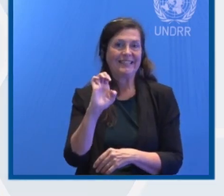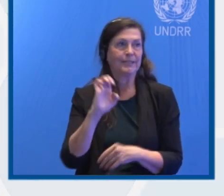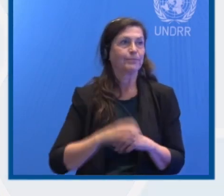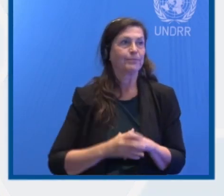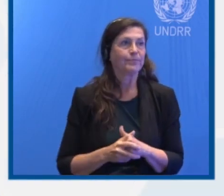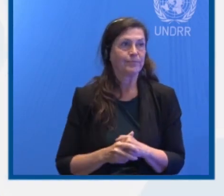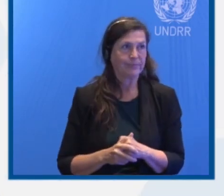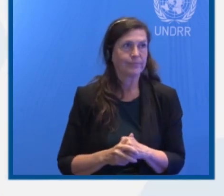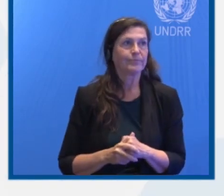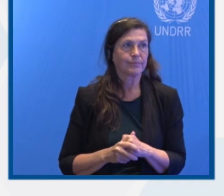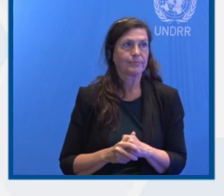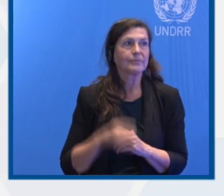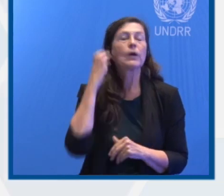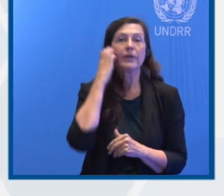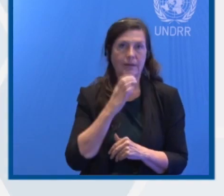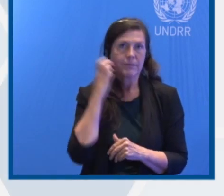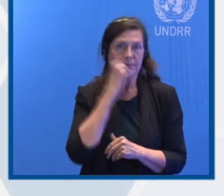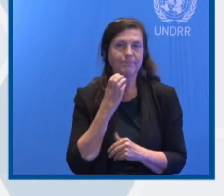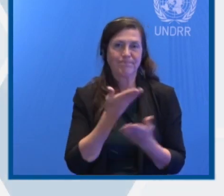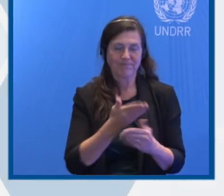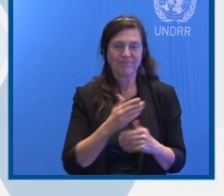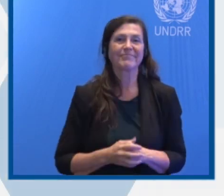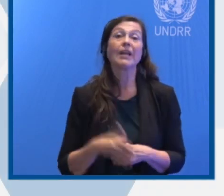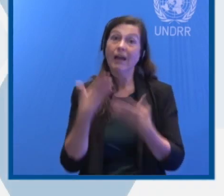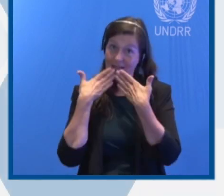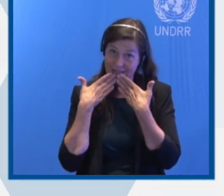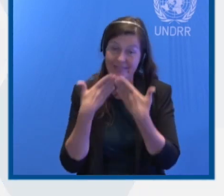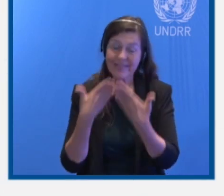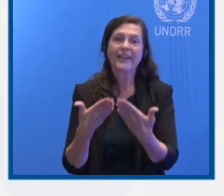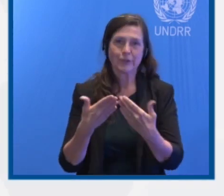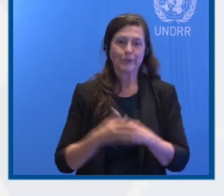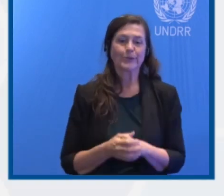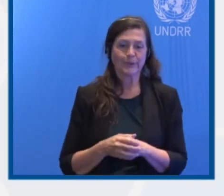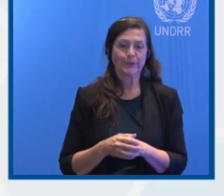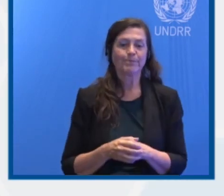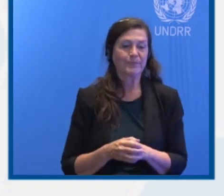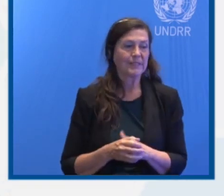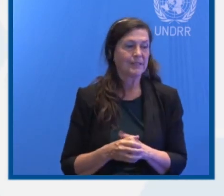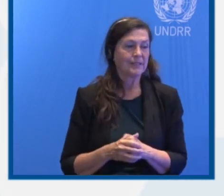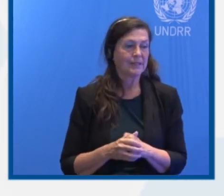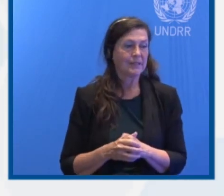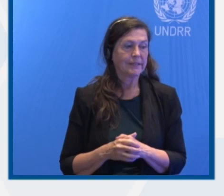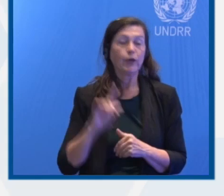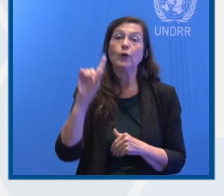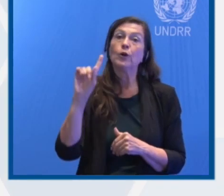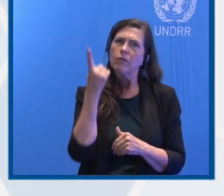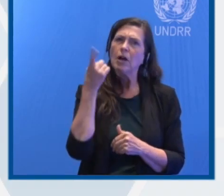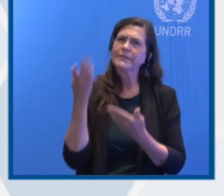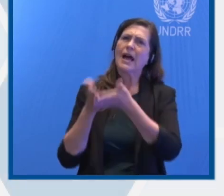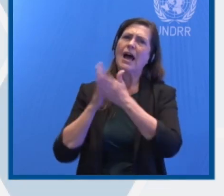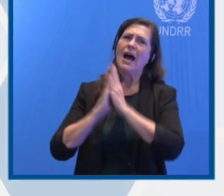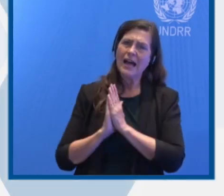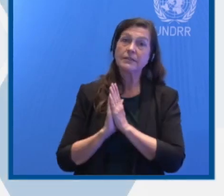here today. I want to speak directly to the questions you asked. You first asked whether there's